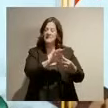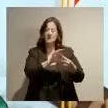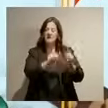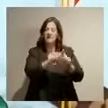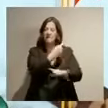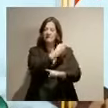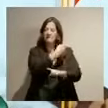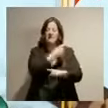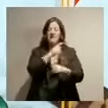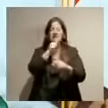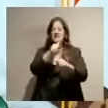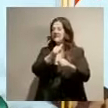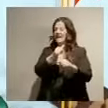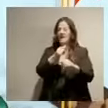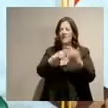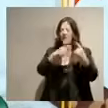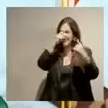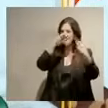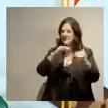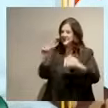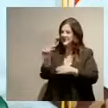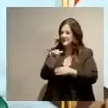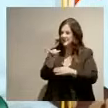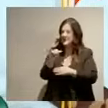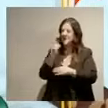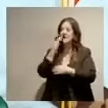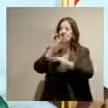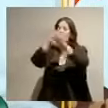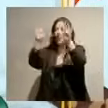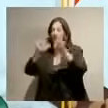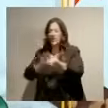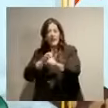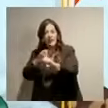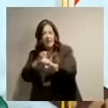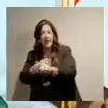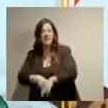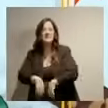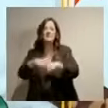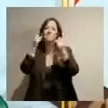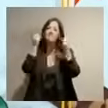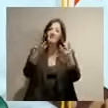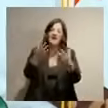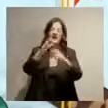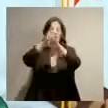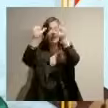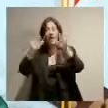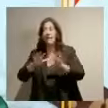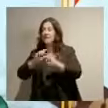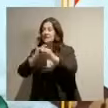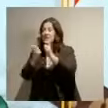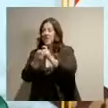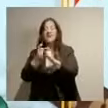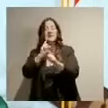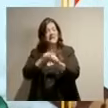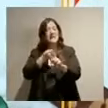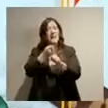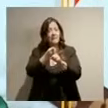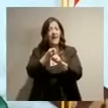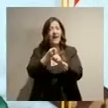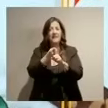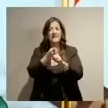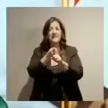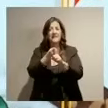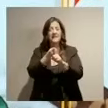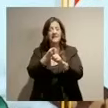in their taxes related to weather events. If there was any indication that climate change has impacts